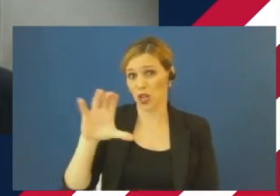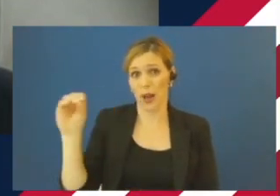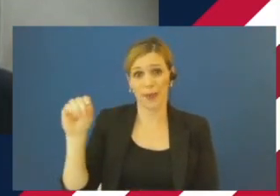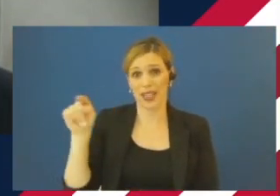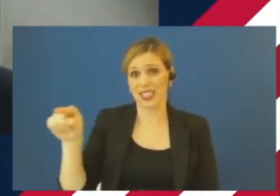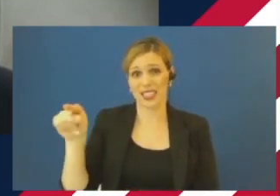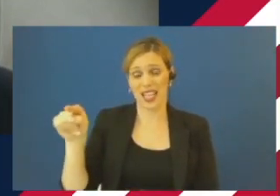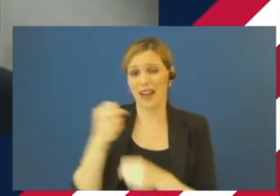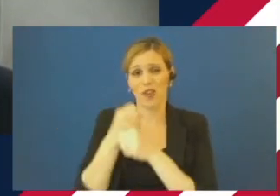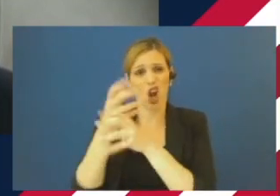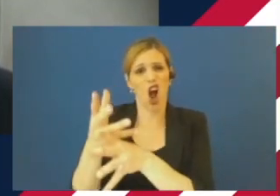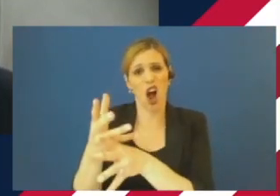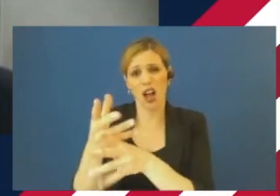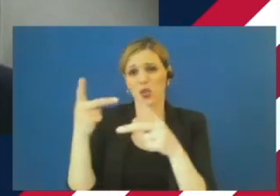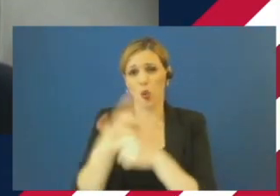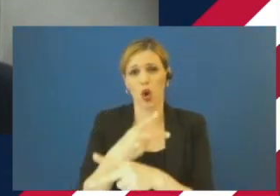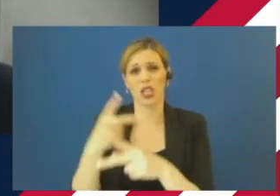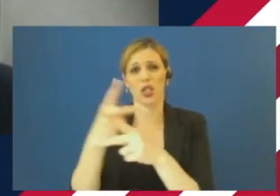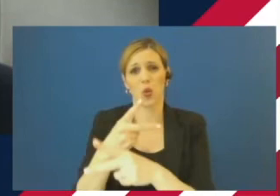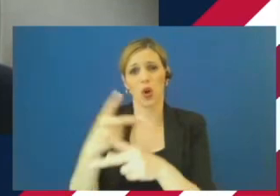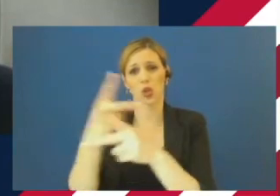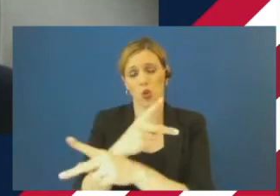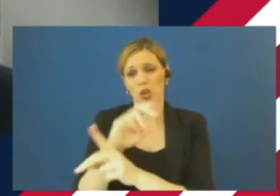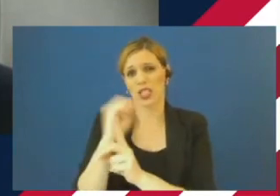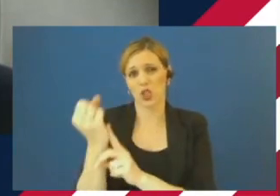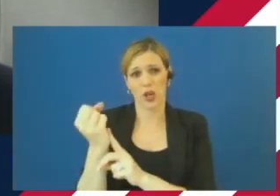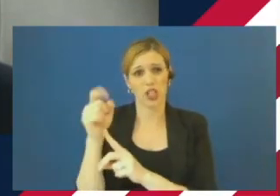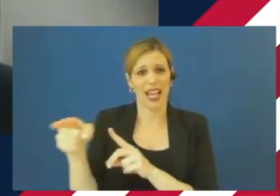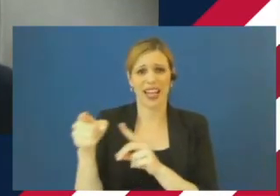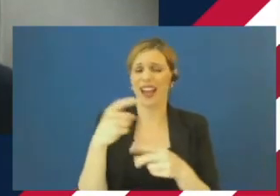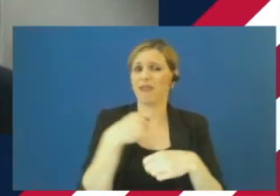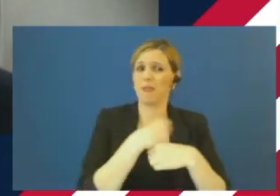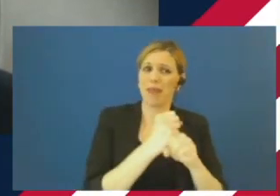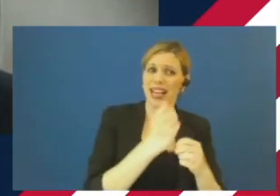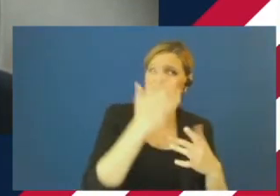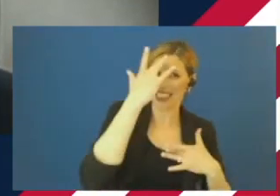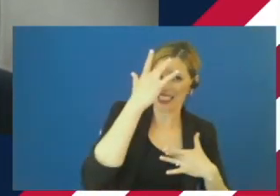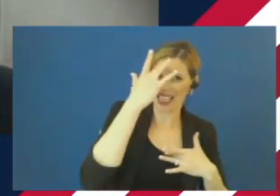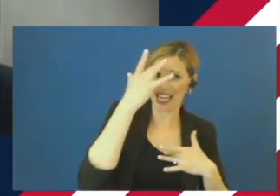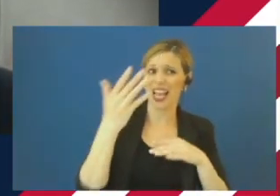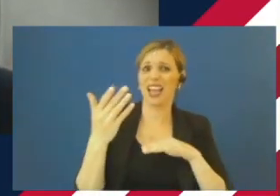these conditions that sicken and kill communities of color, despite knowing,